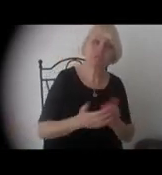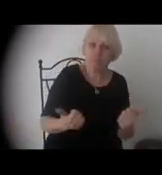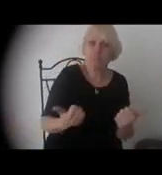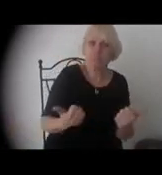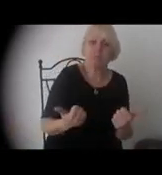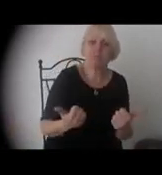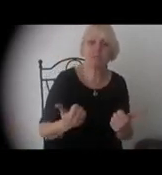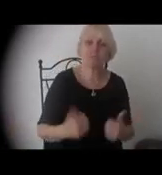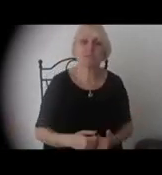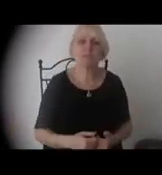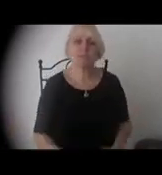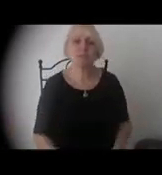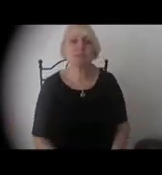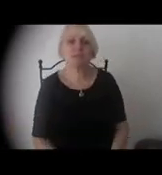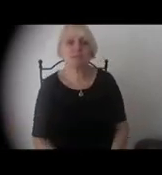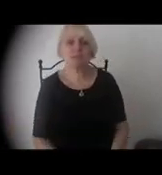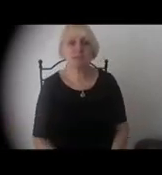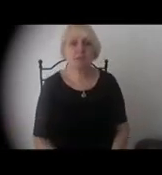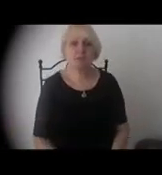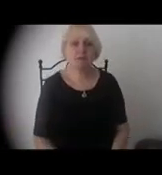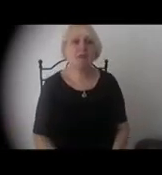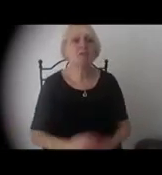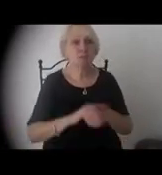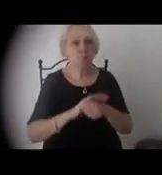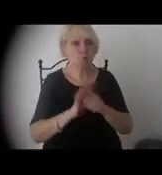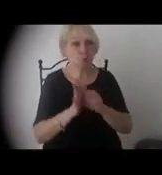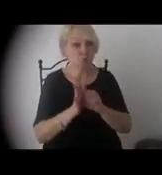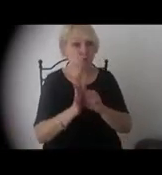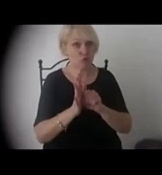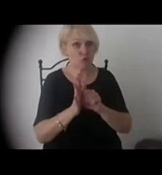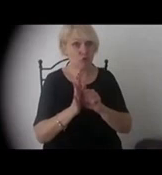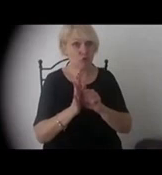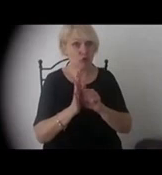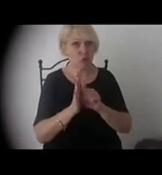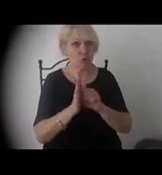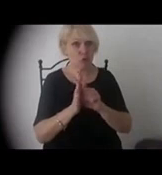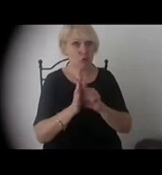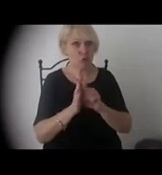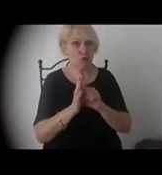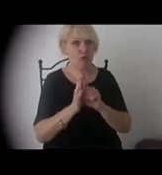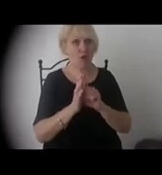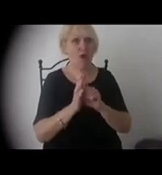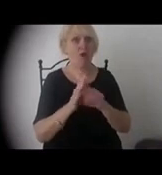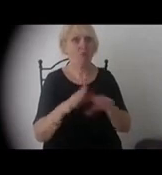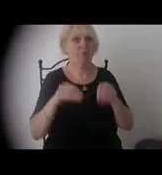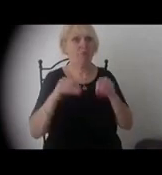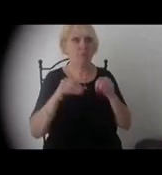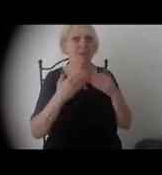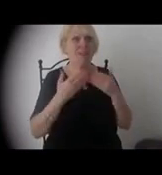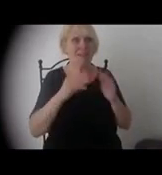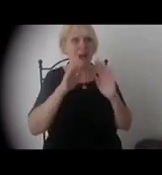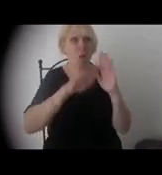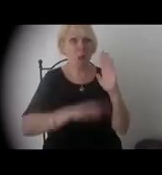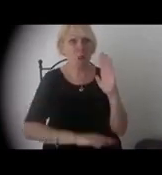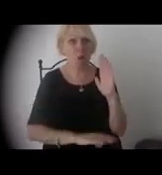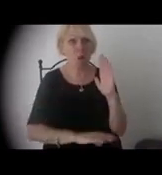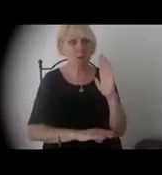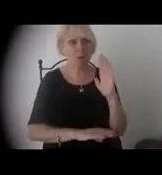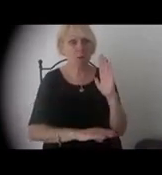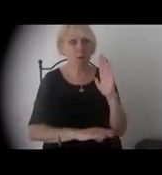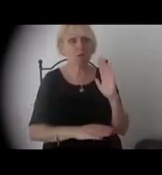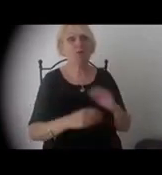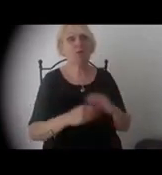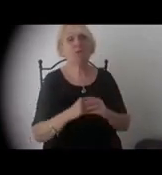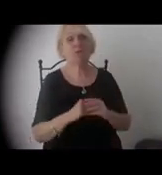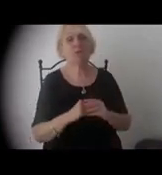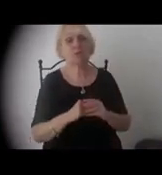actually coronavirus cases compared to what they were in lockdown are much lower. So it's about putting things in perspective, but also you mentioned